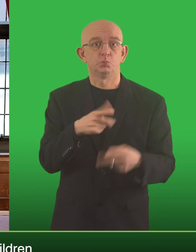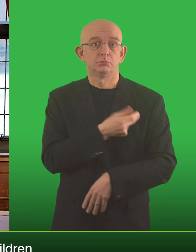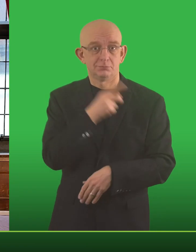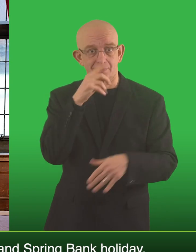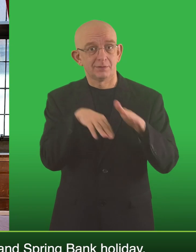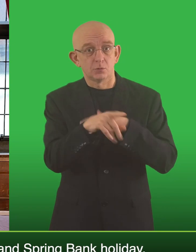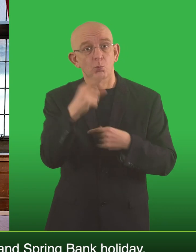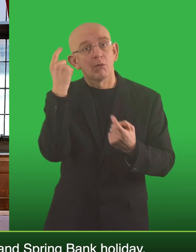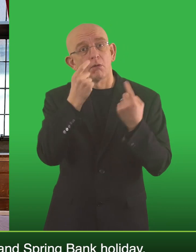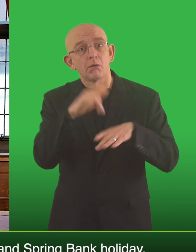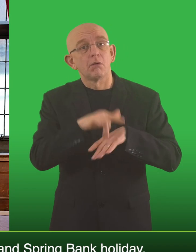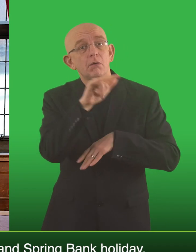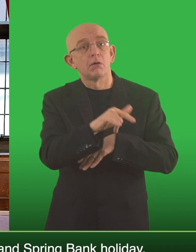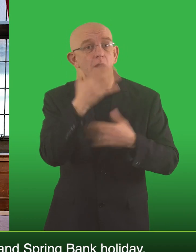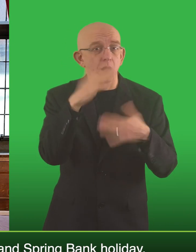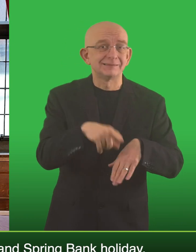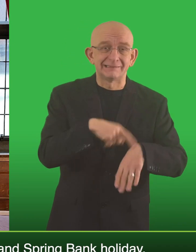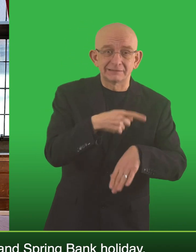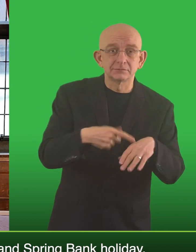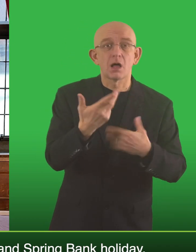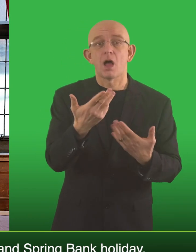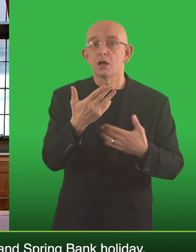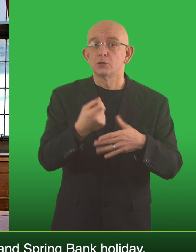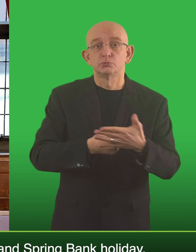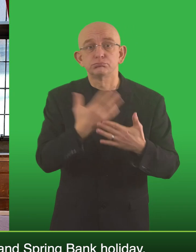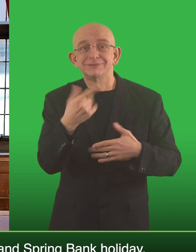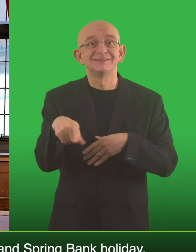the country, so if you're considering going abroad